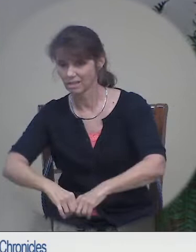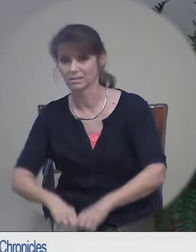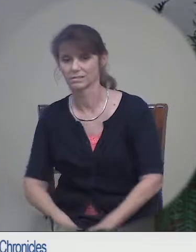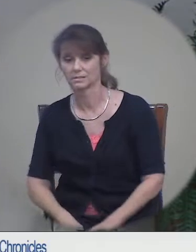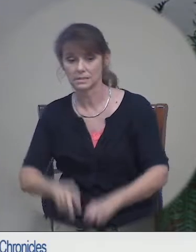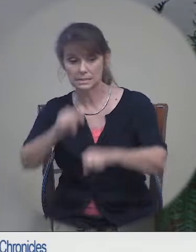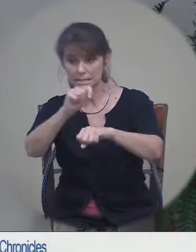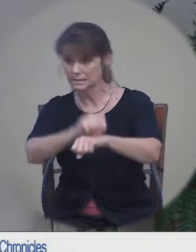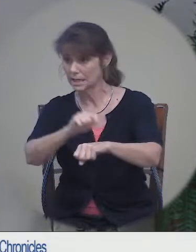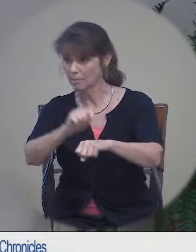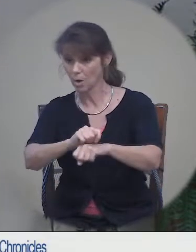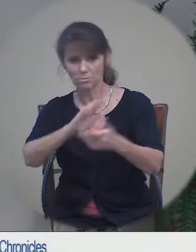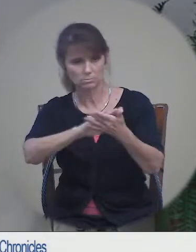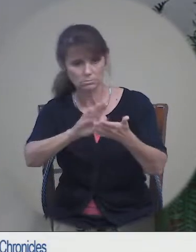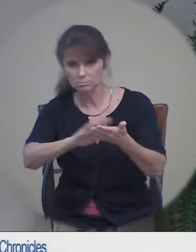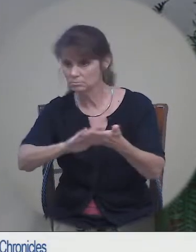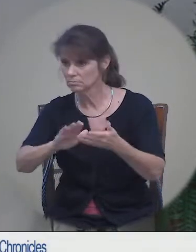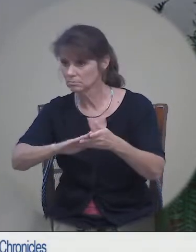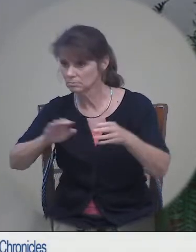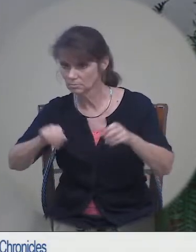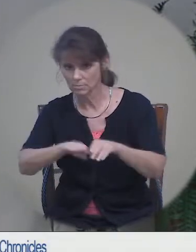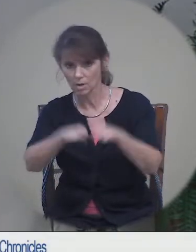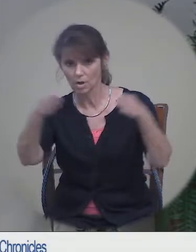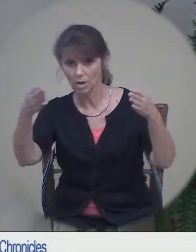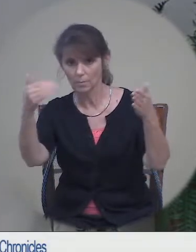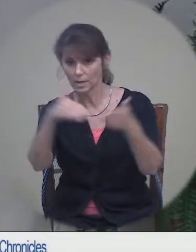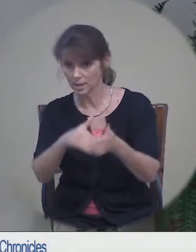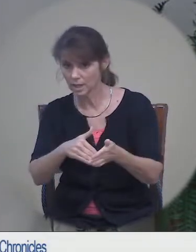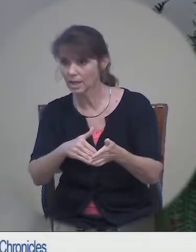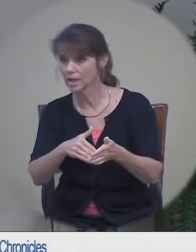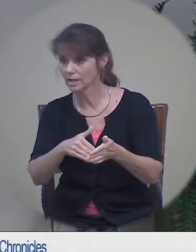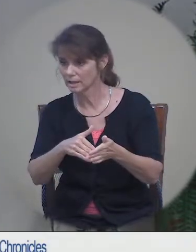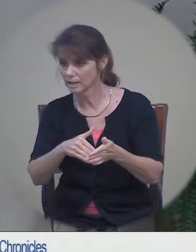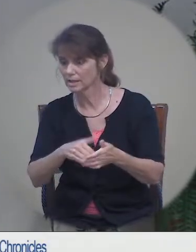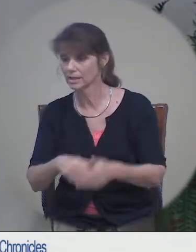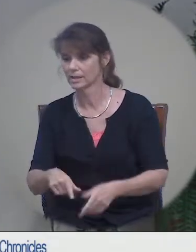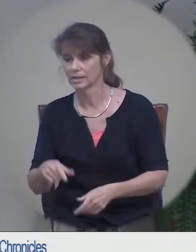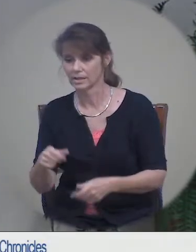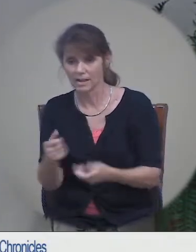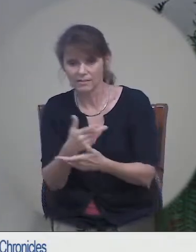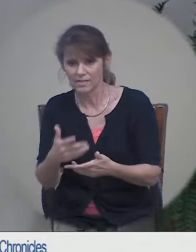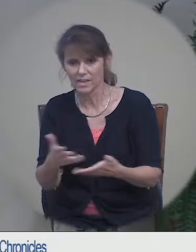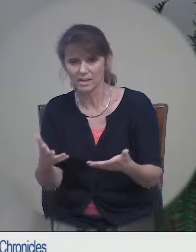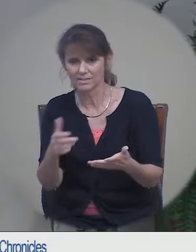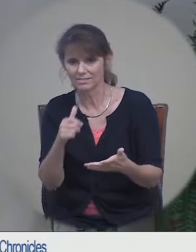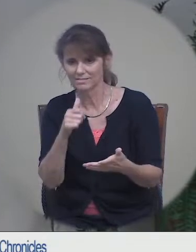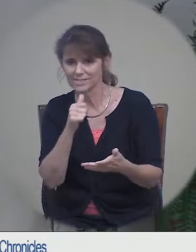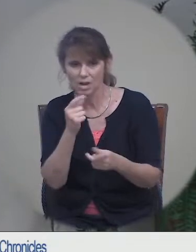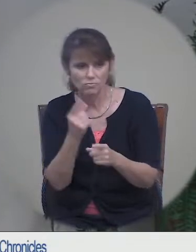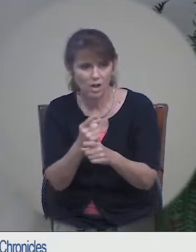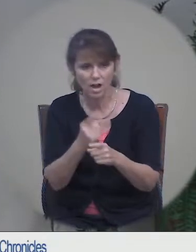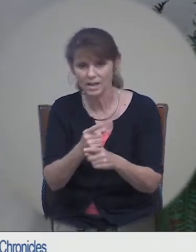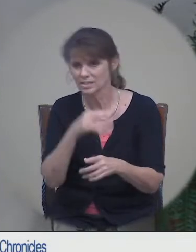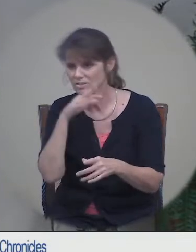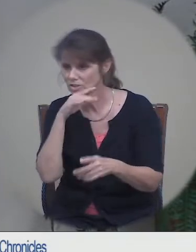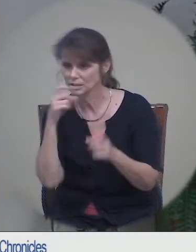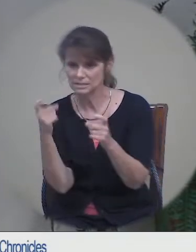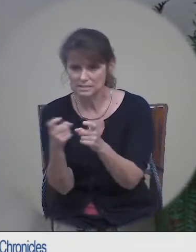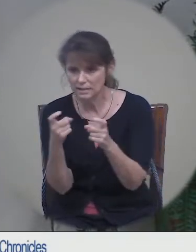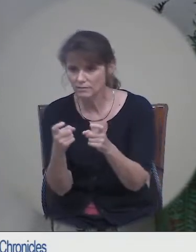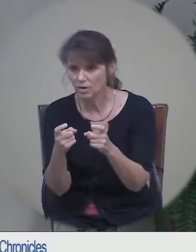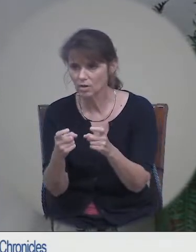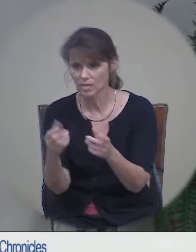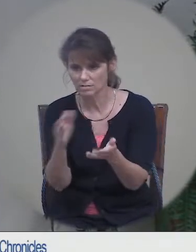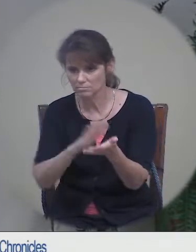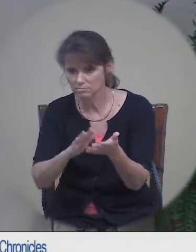of the temple. They brought out of the courtyard everything that was unclean and carried it out to the Kidron Valley. They purified